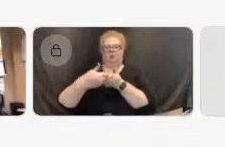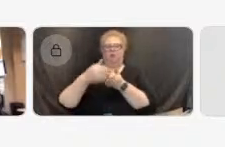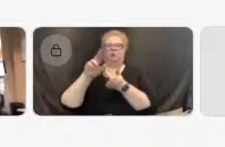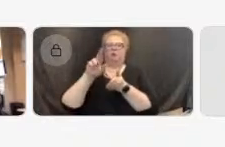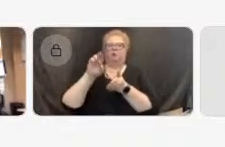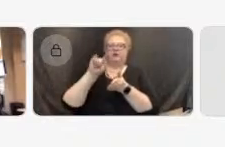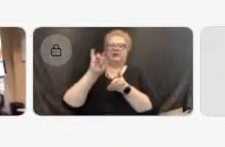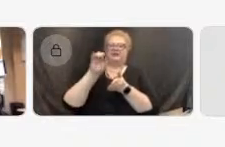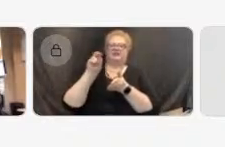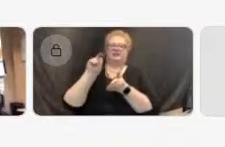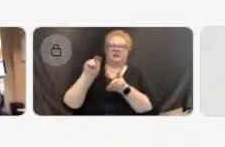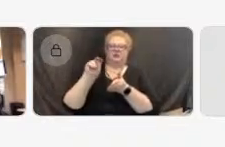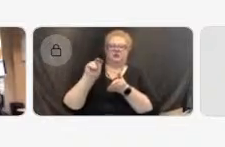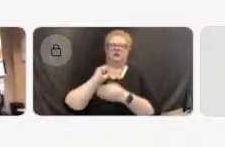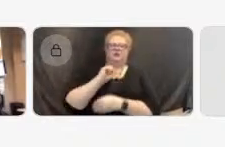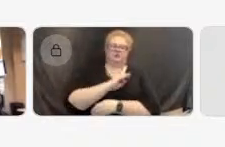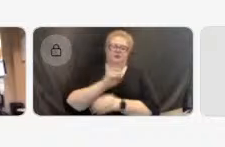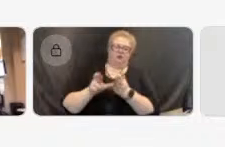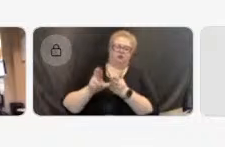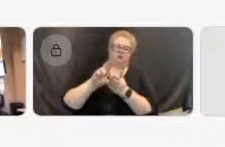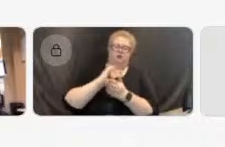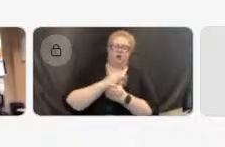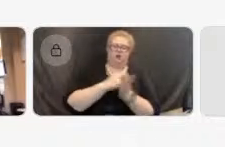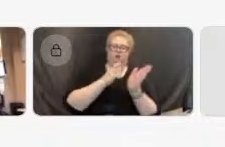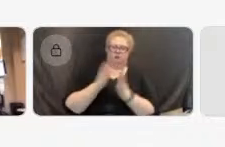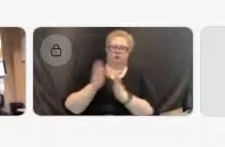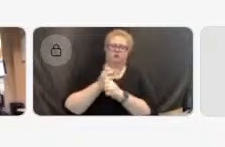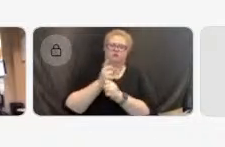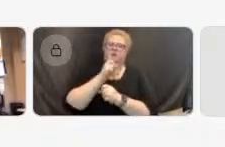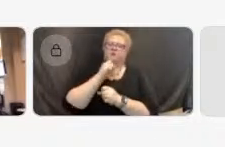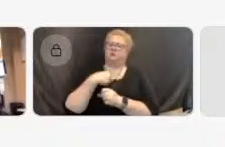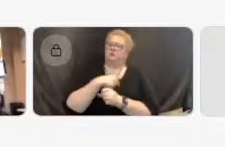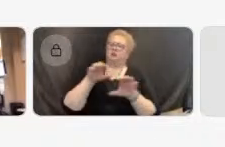Staff will review our plans and make sure that we do everything correctly.